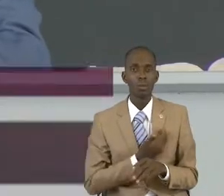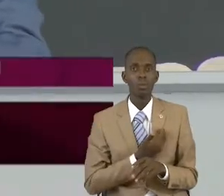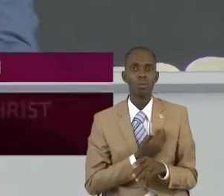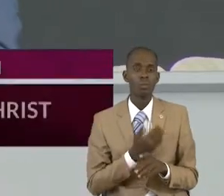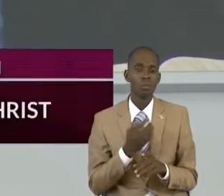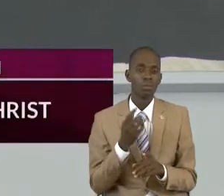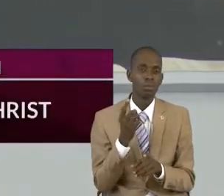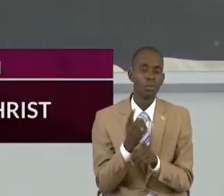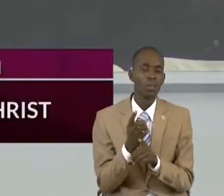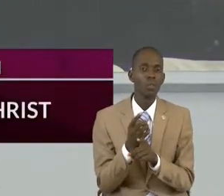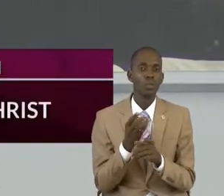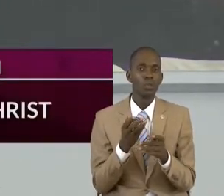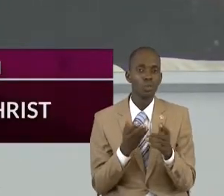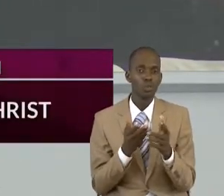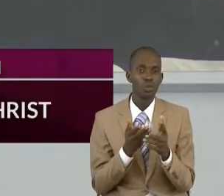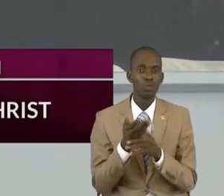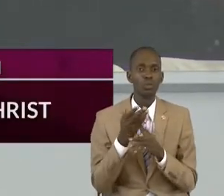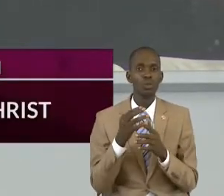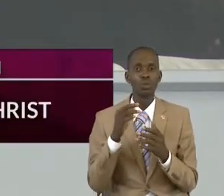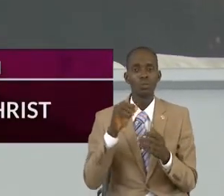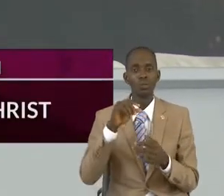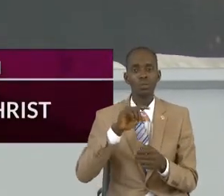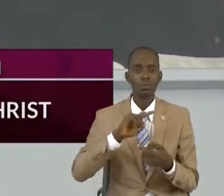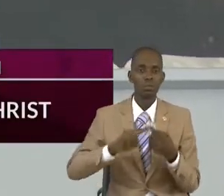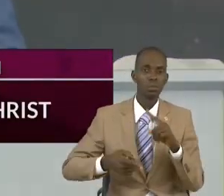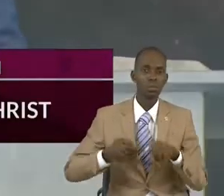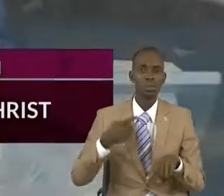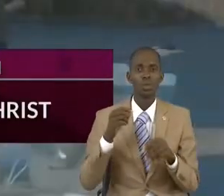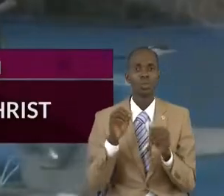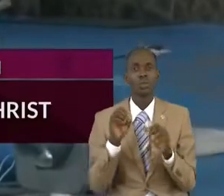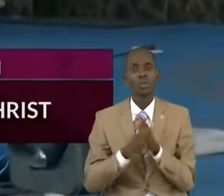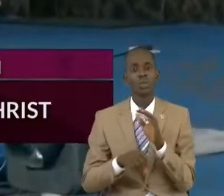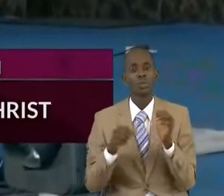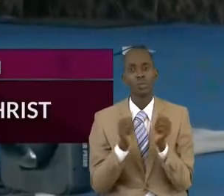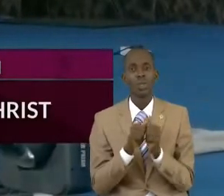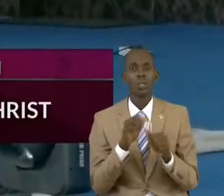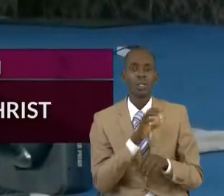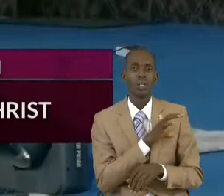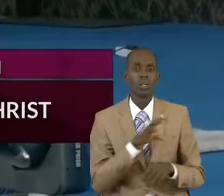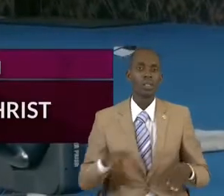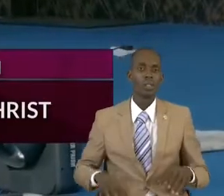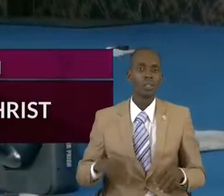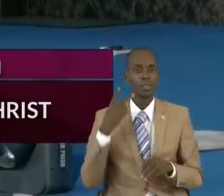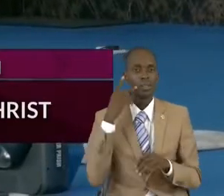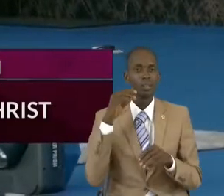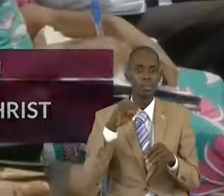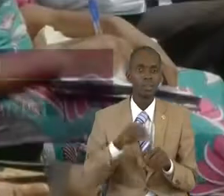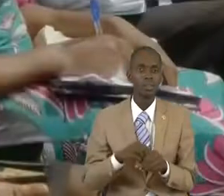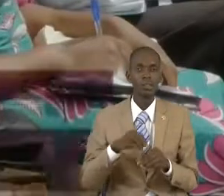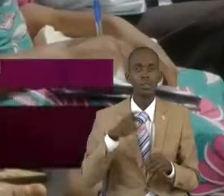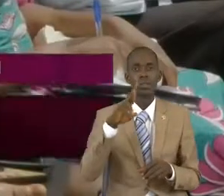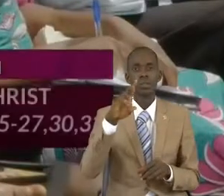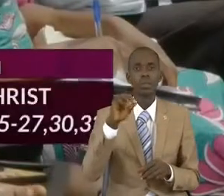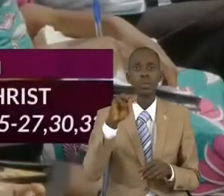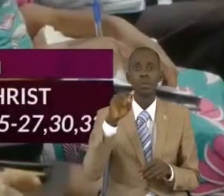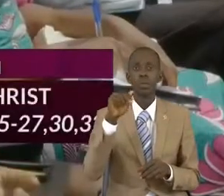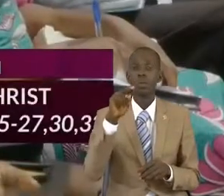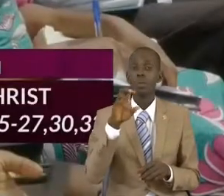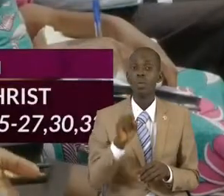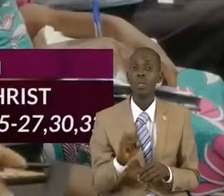relationship with Christ. Romans chapter 8, reading from verse 32.